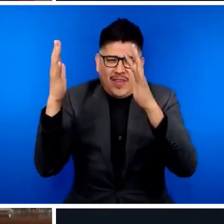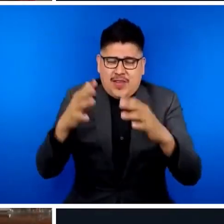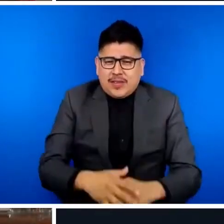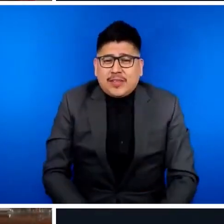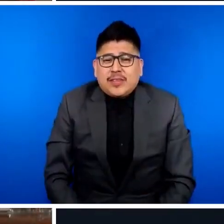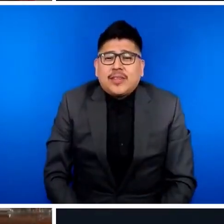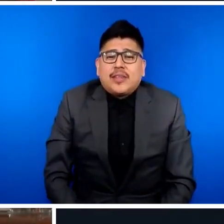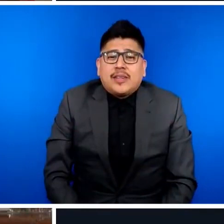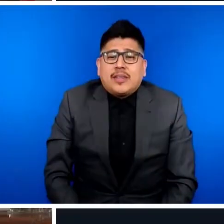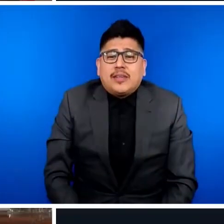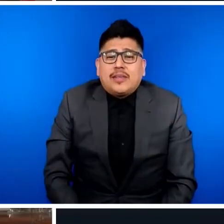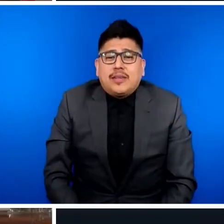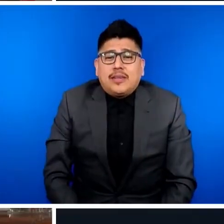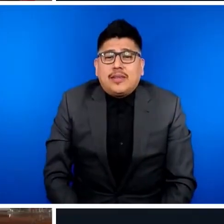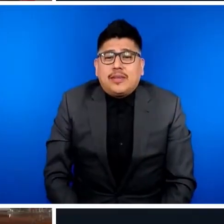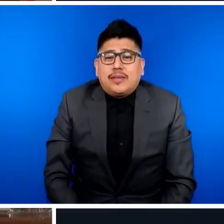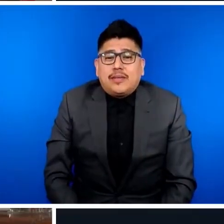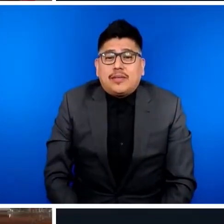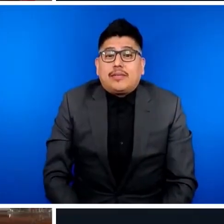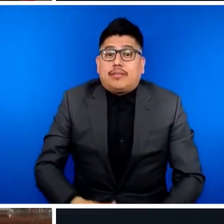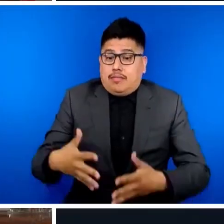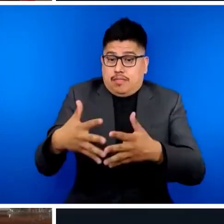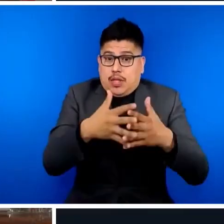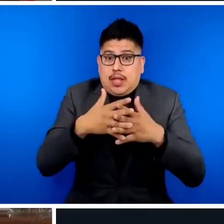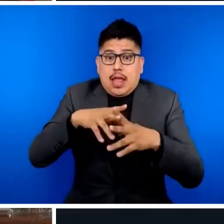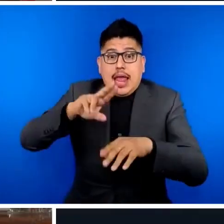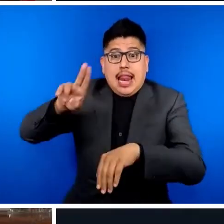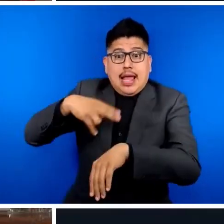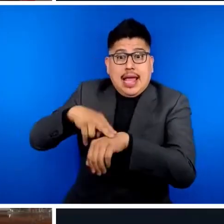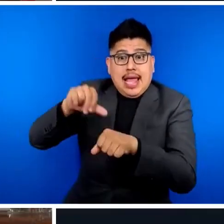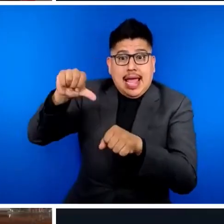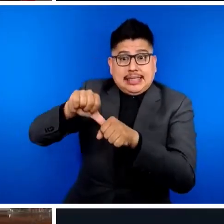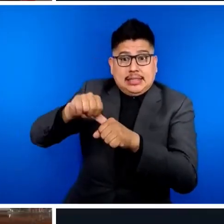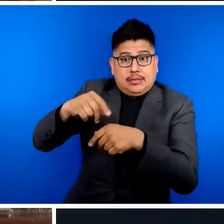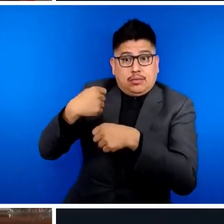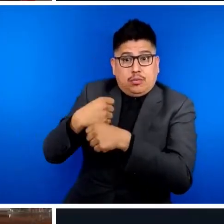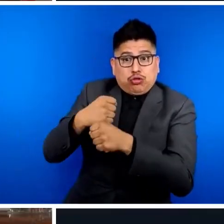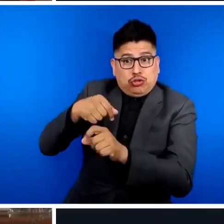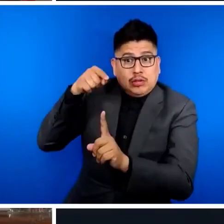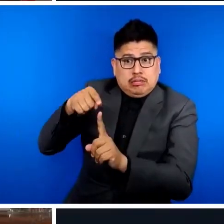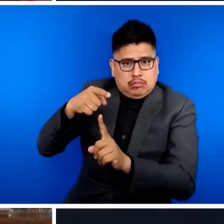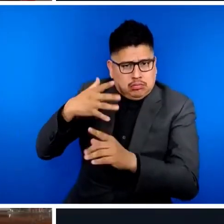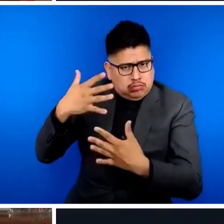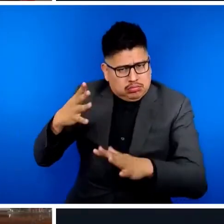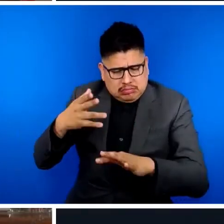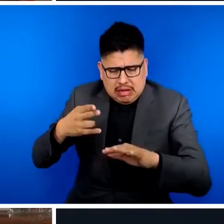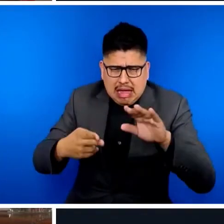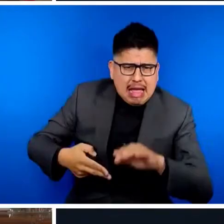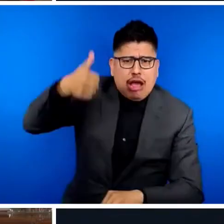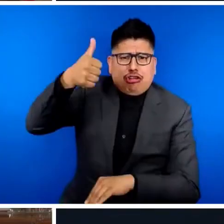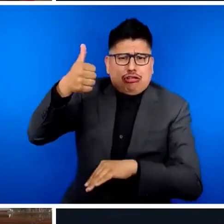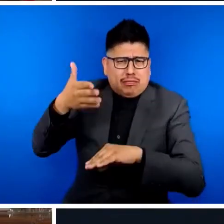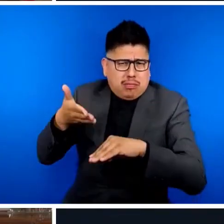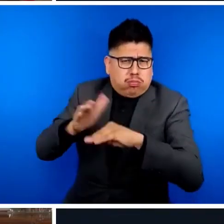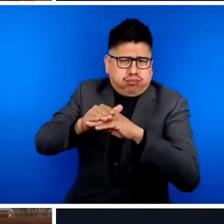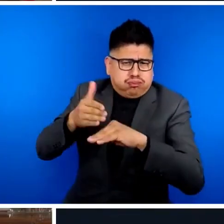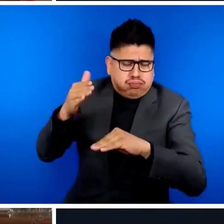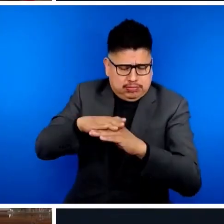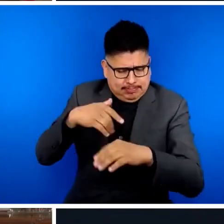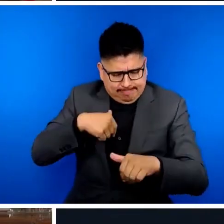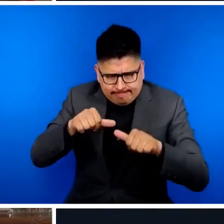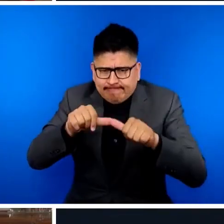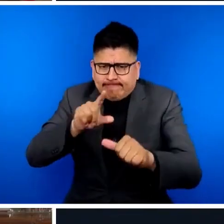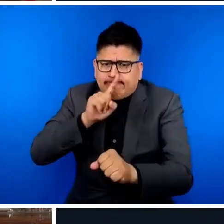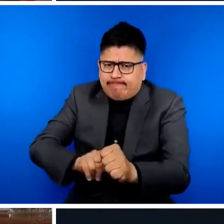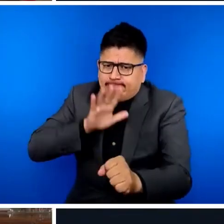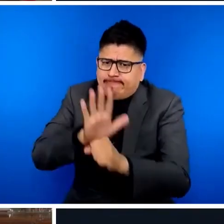American natural gas production is at an all-time high because I kept my promise to drill, baby, drill.